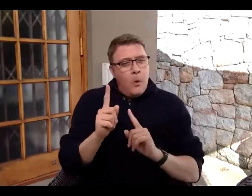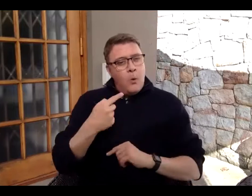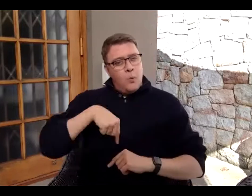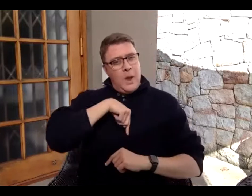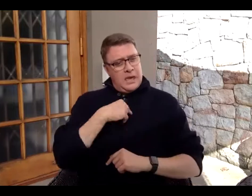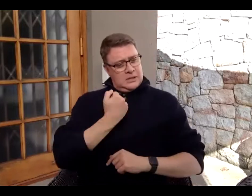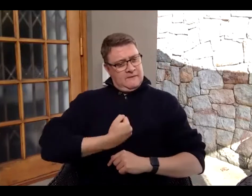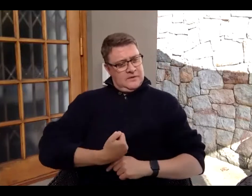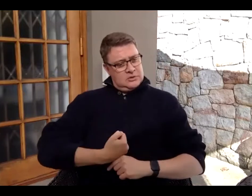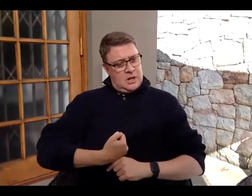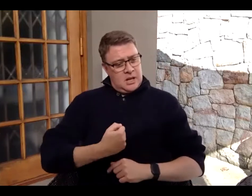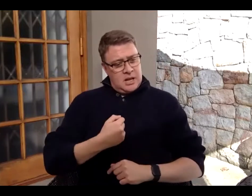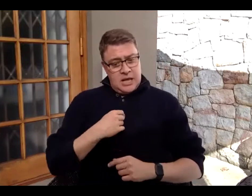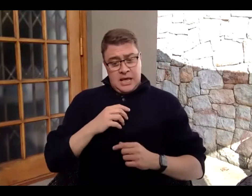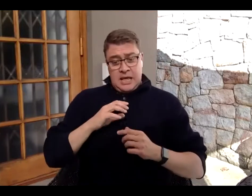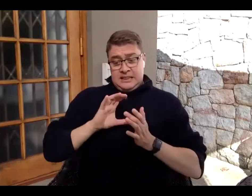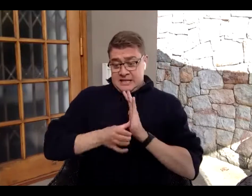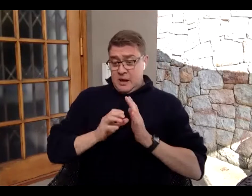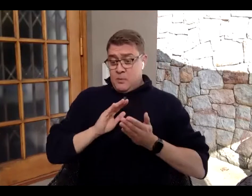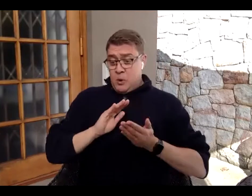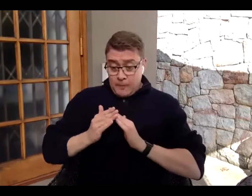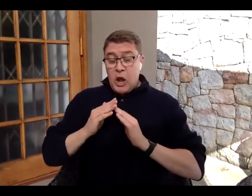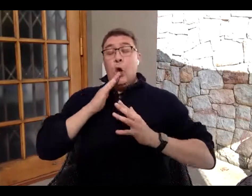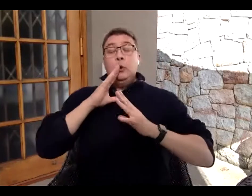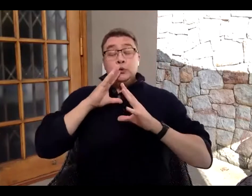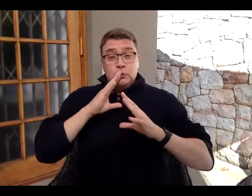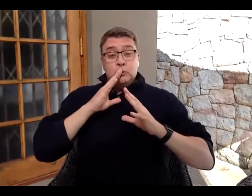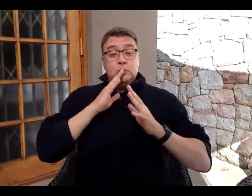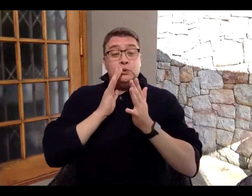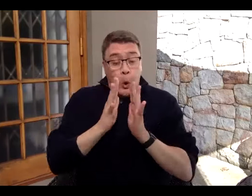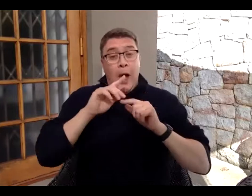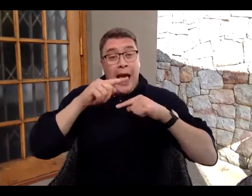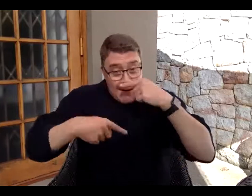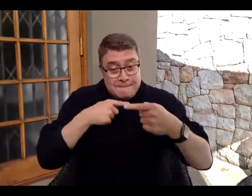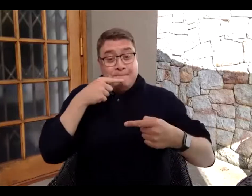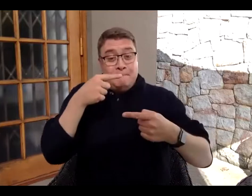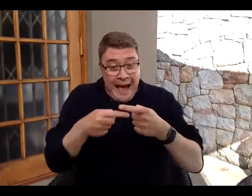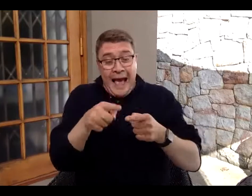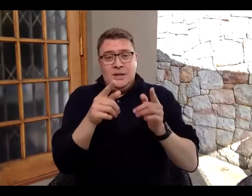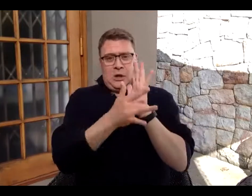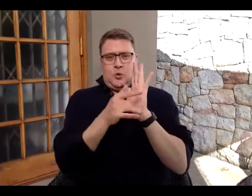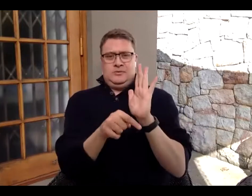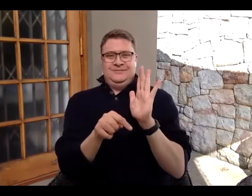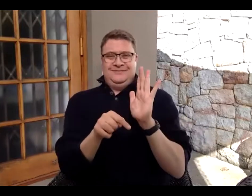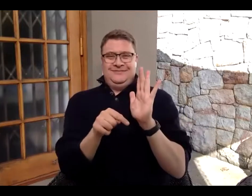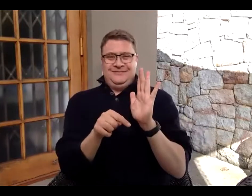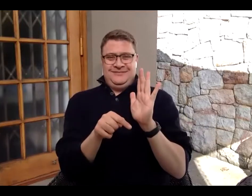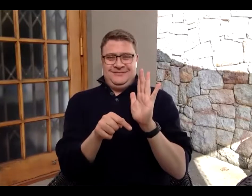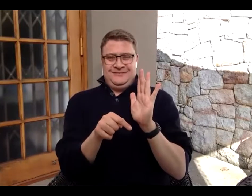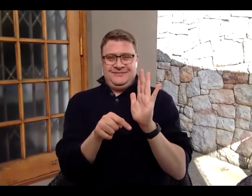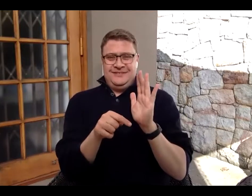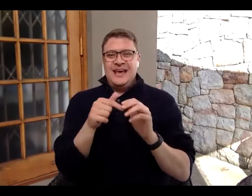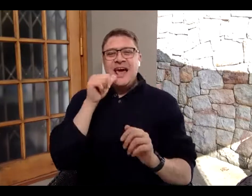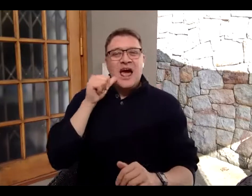the disabled community talking about the technology that's available out there? And let's go to you, Anne-Renee.